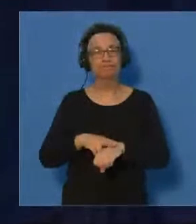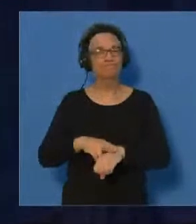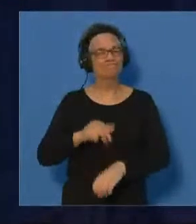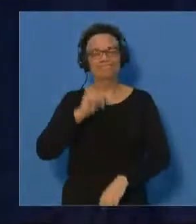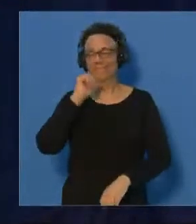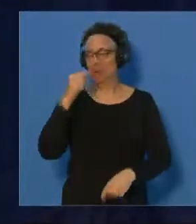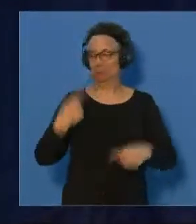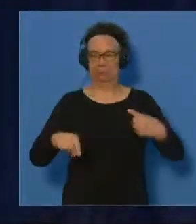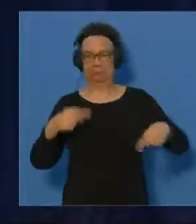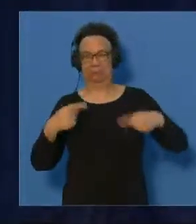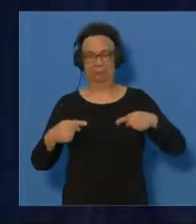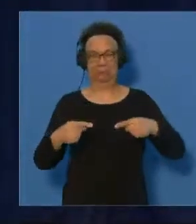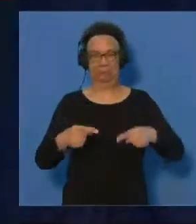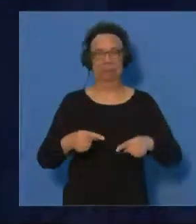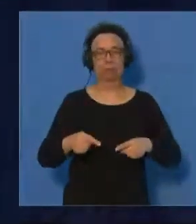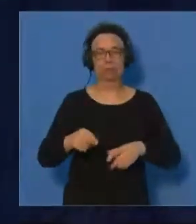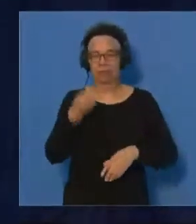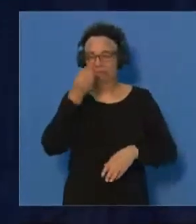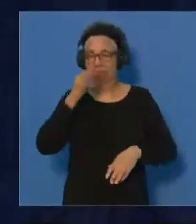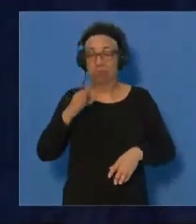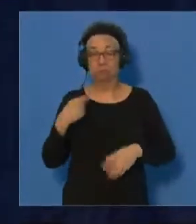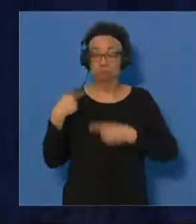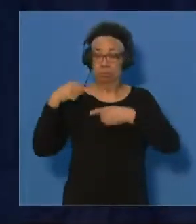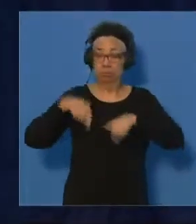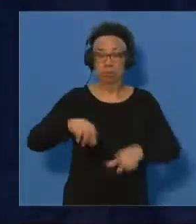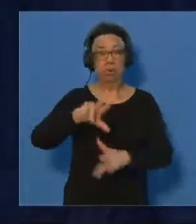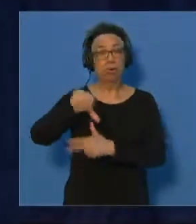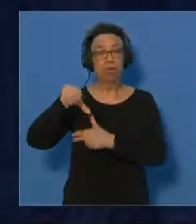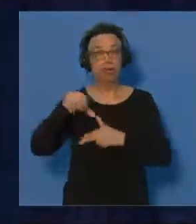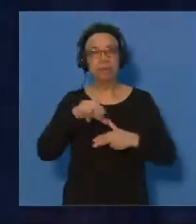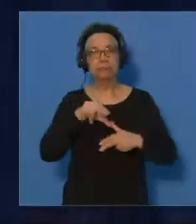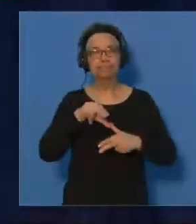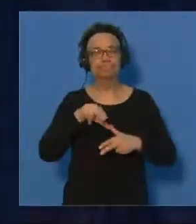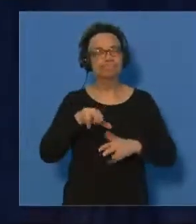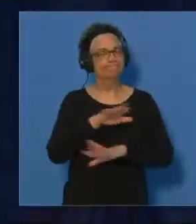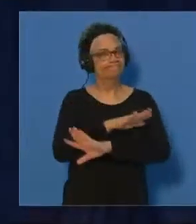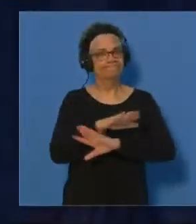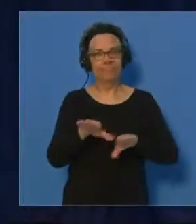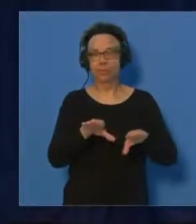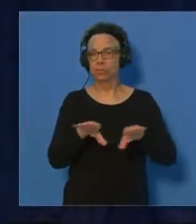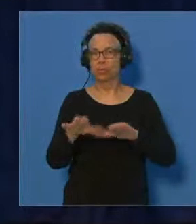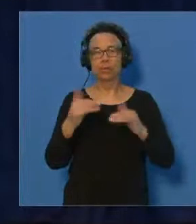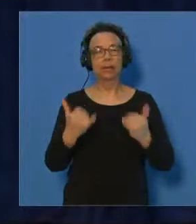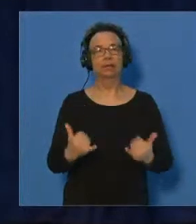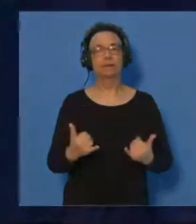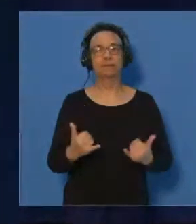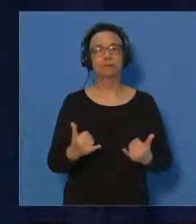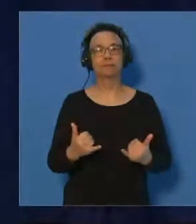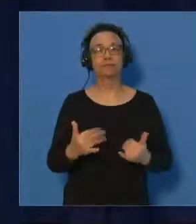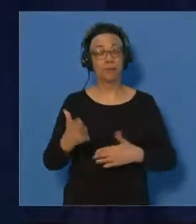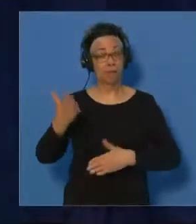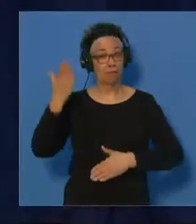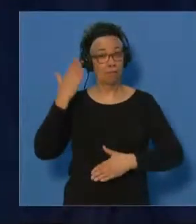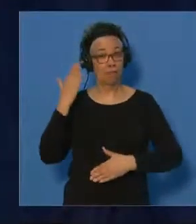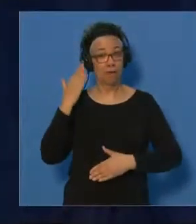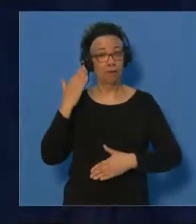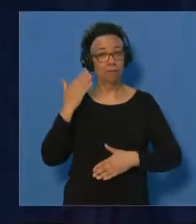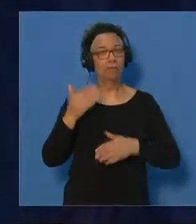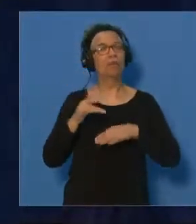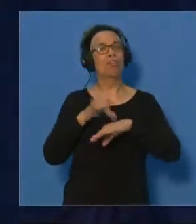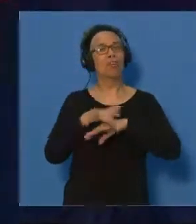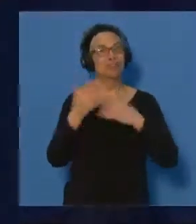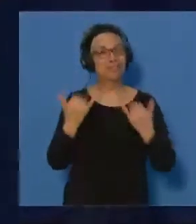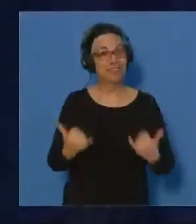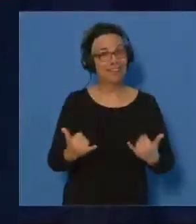each other during a hurricane, so it is important that we do not do this now. Earlier today, in the sitting of the House